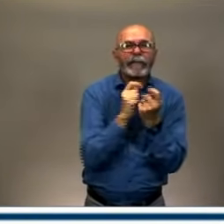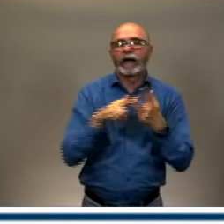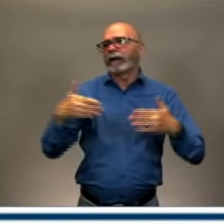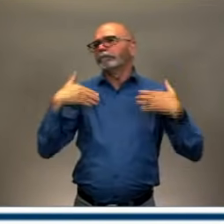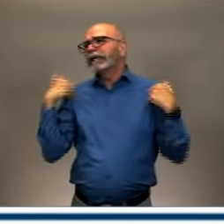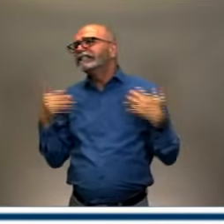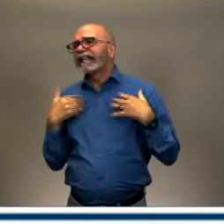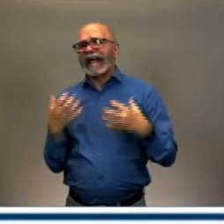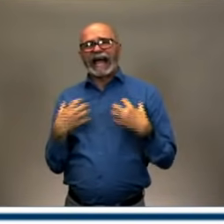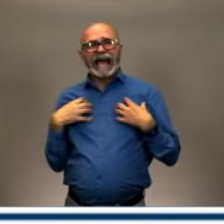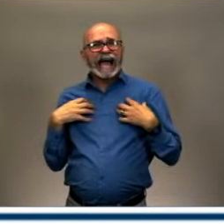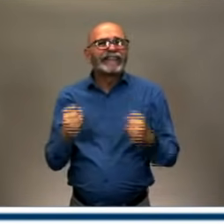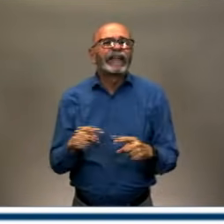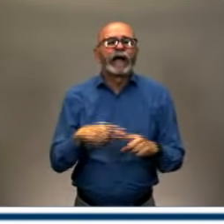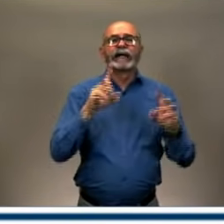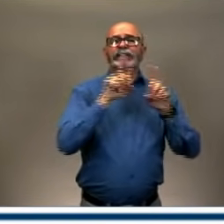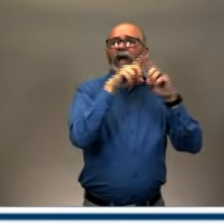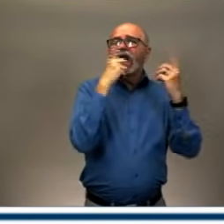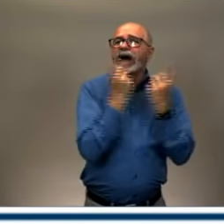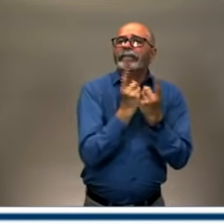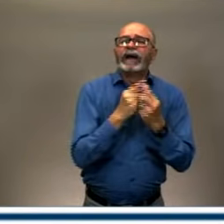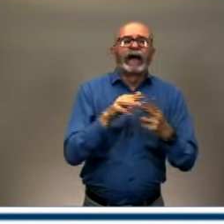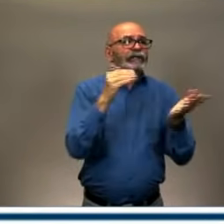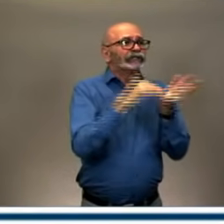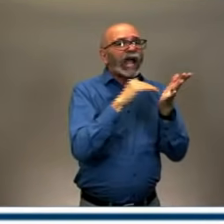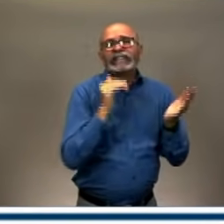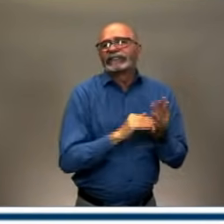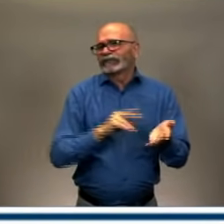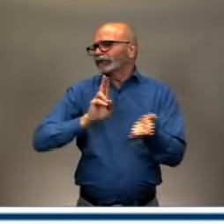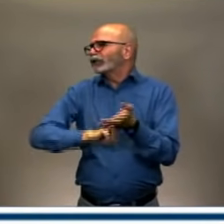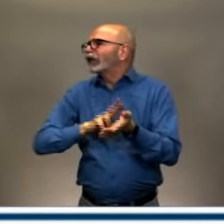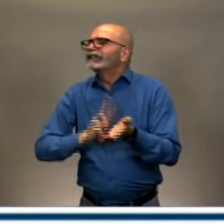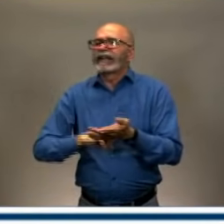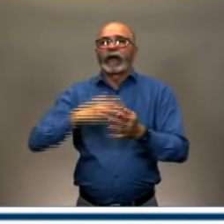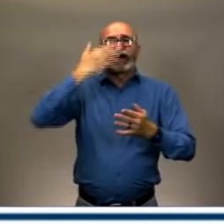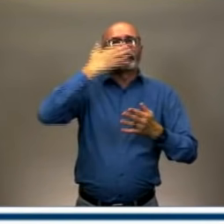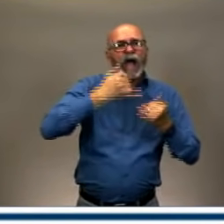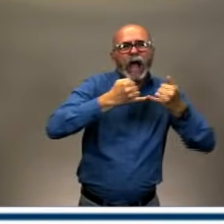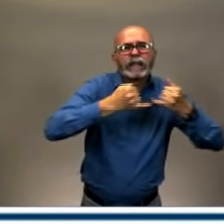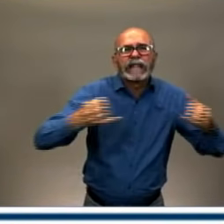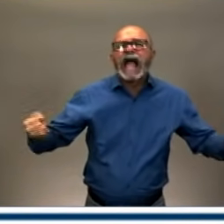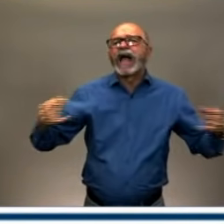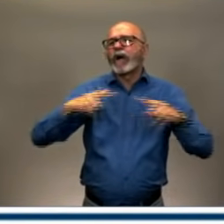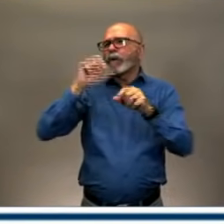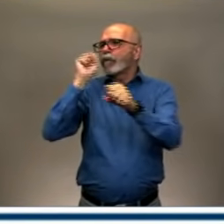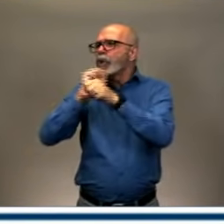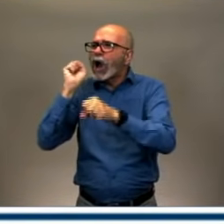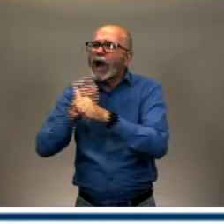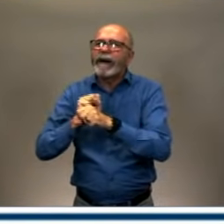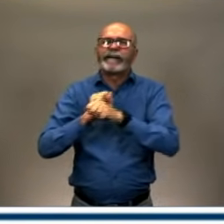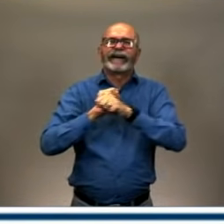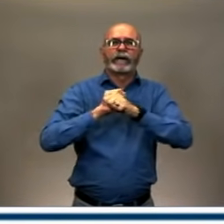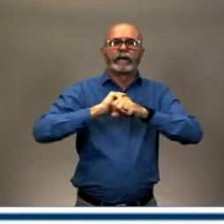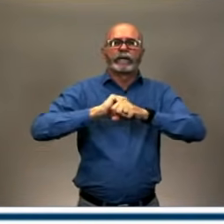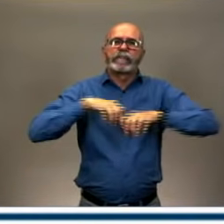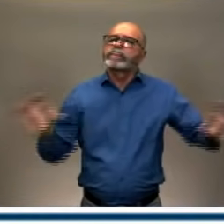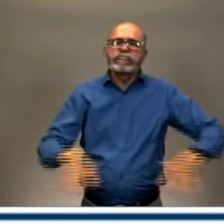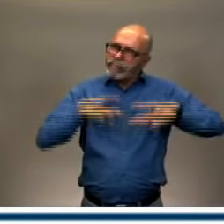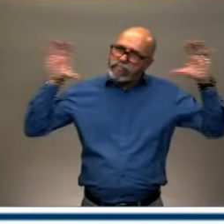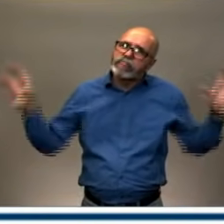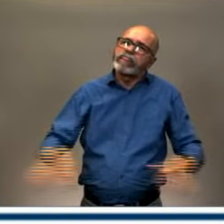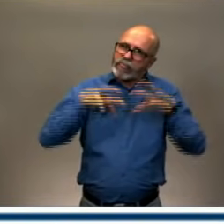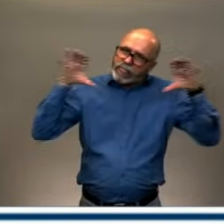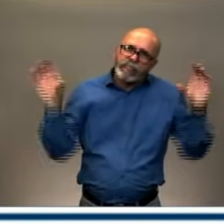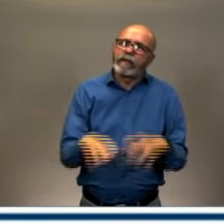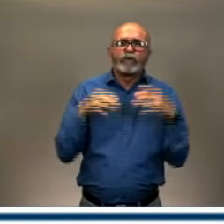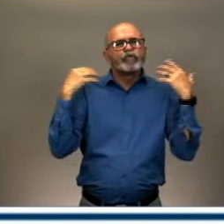Nova Scotia Health and the frontline healthcare workers across our province. We all want to get this right, and it will take time, but the vaccine